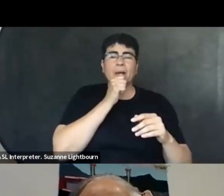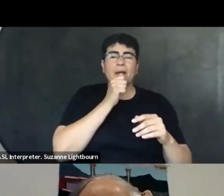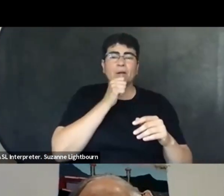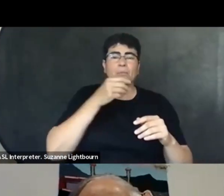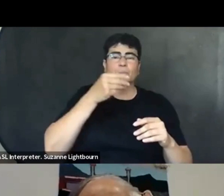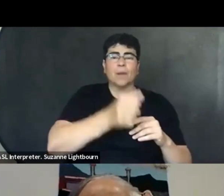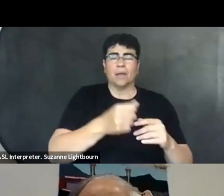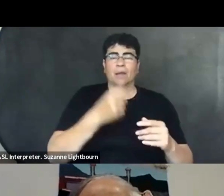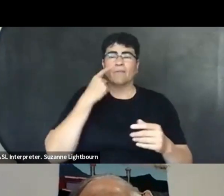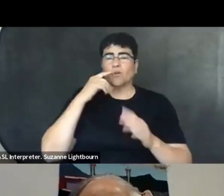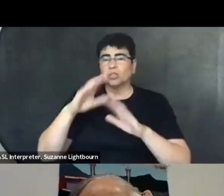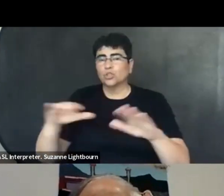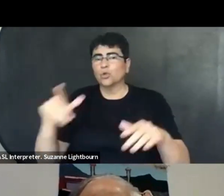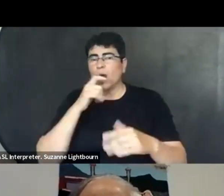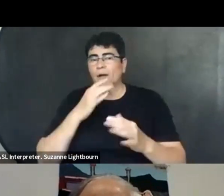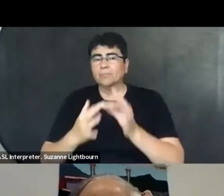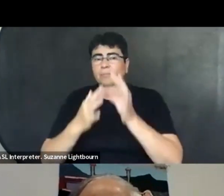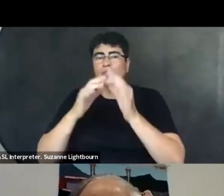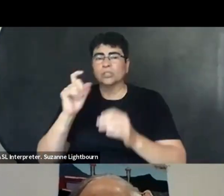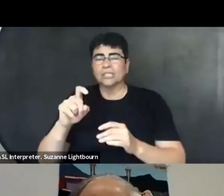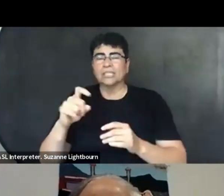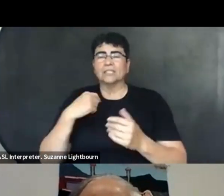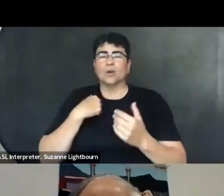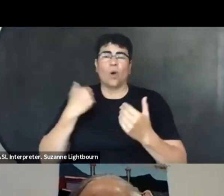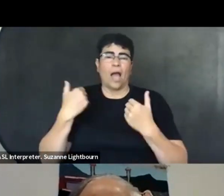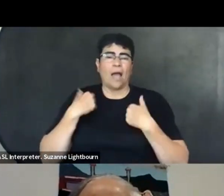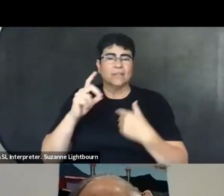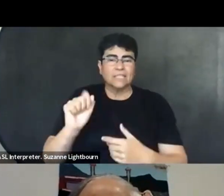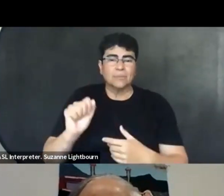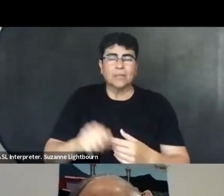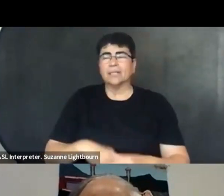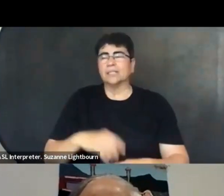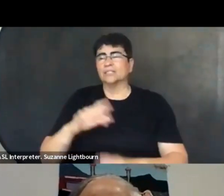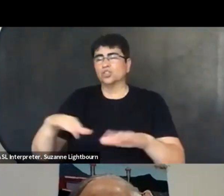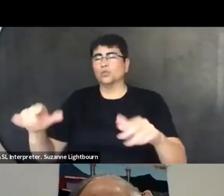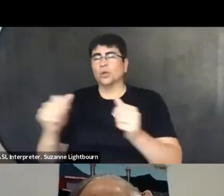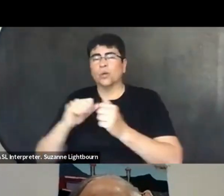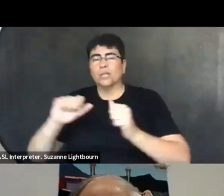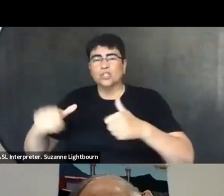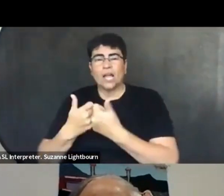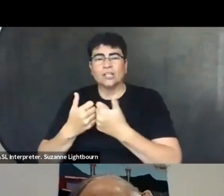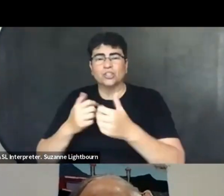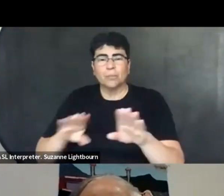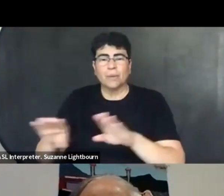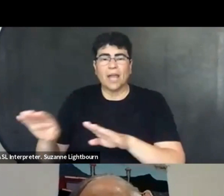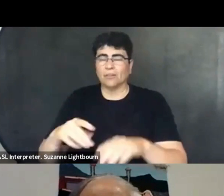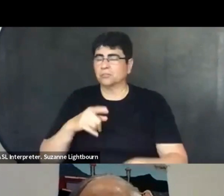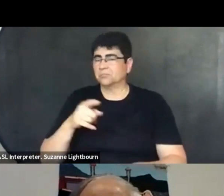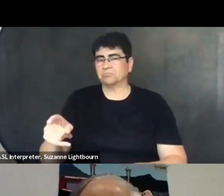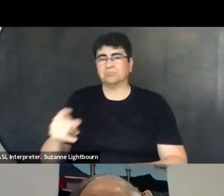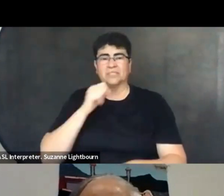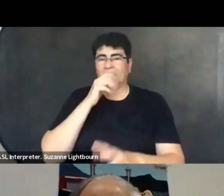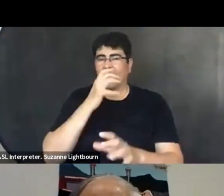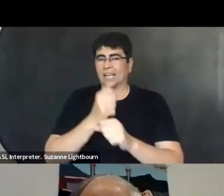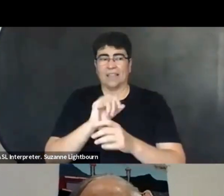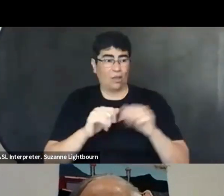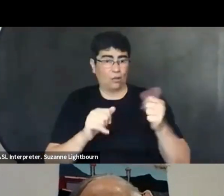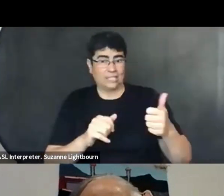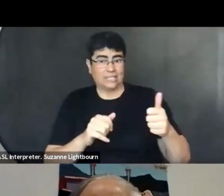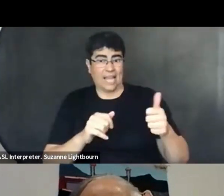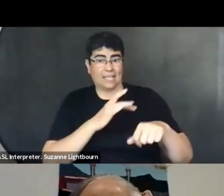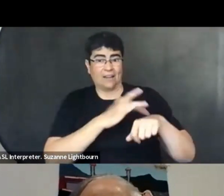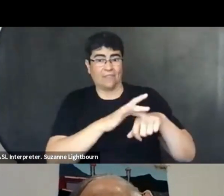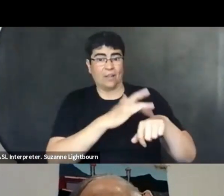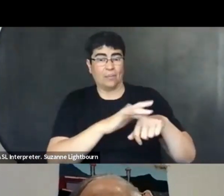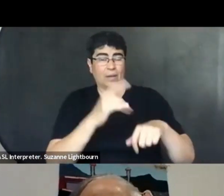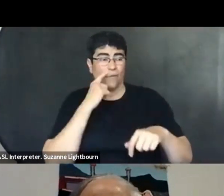special needs, children who were deemed those with challenging behaviors would not get those 10 coveted slots in